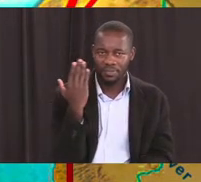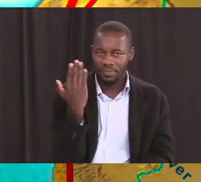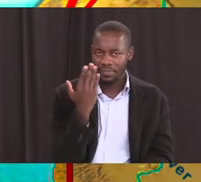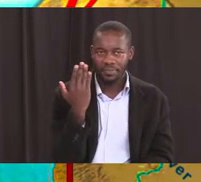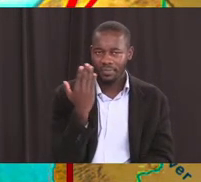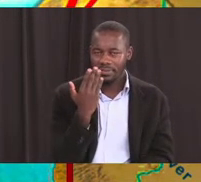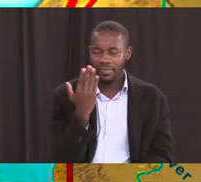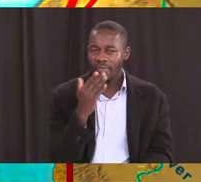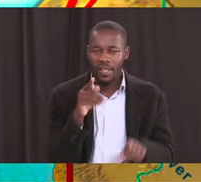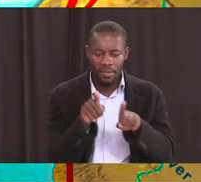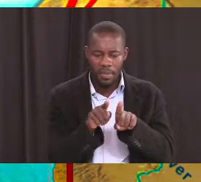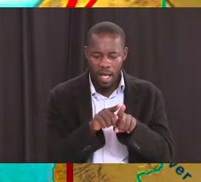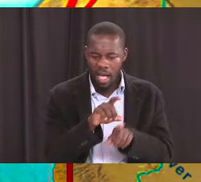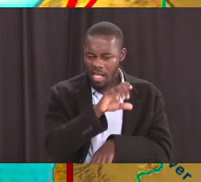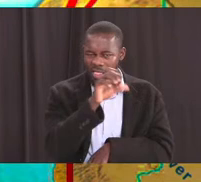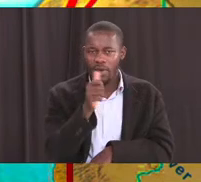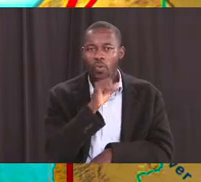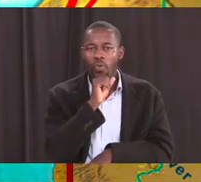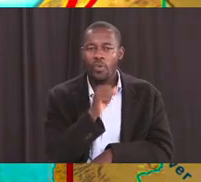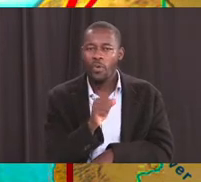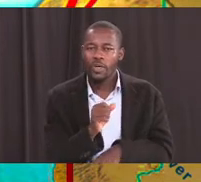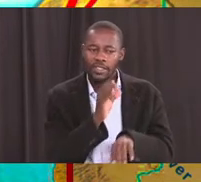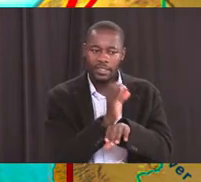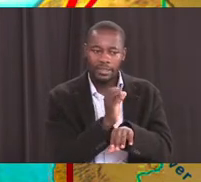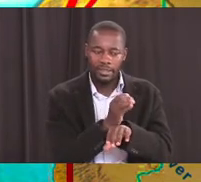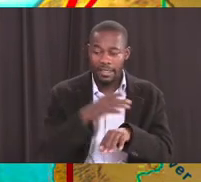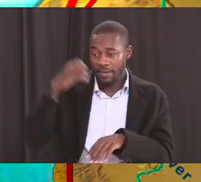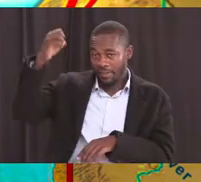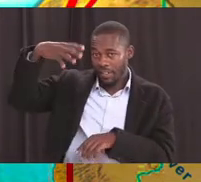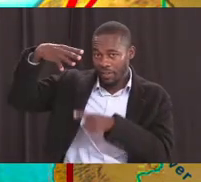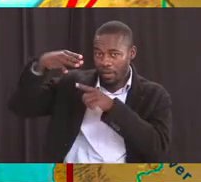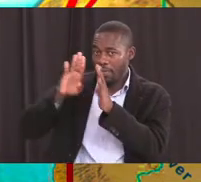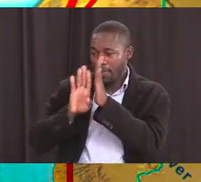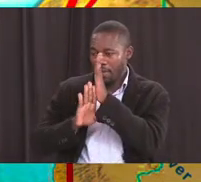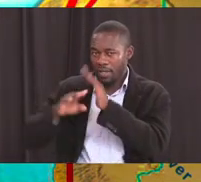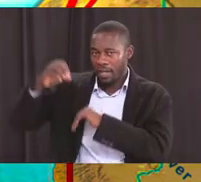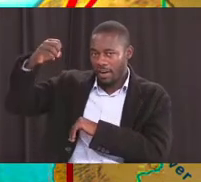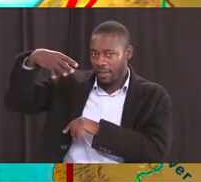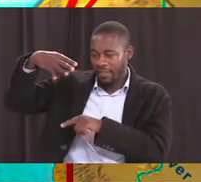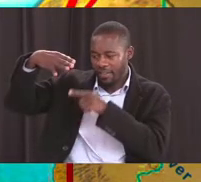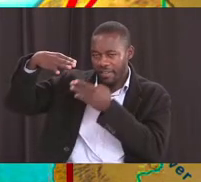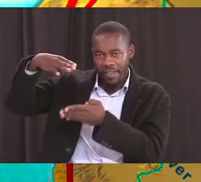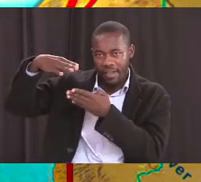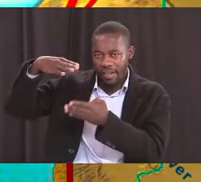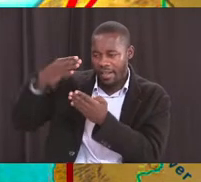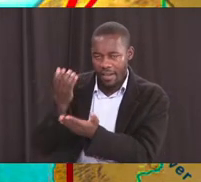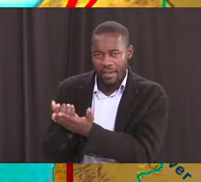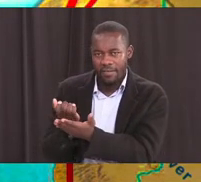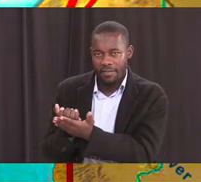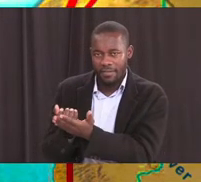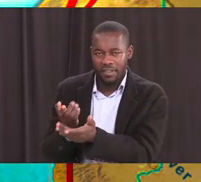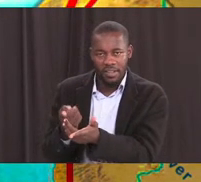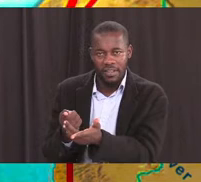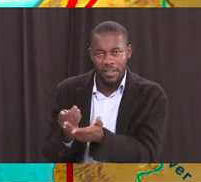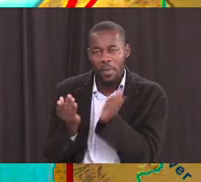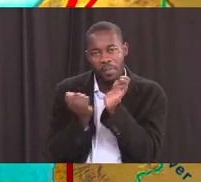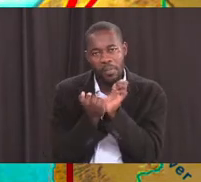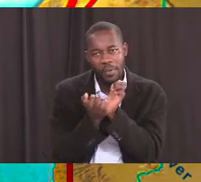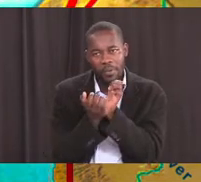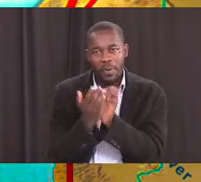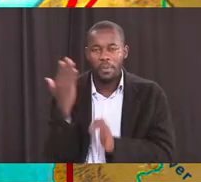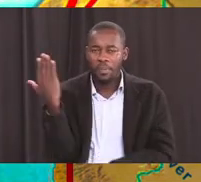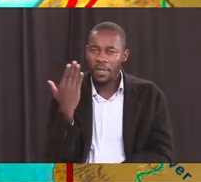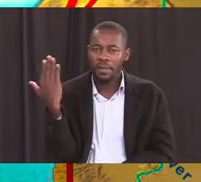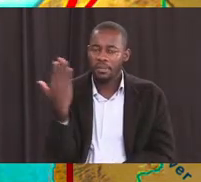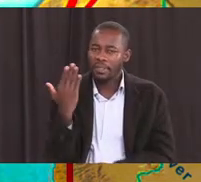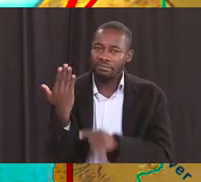the seven churches revealed in the book of Revelations are located. Paul's going to preach there. And so he